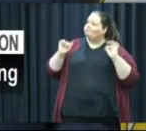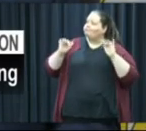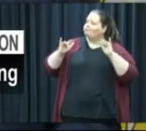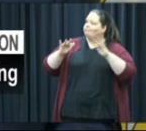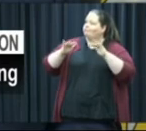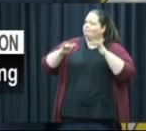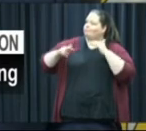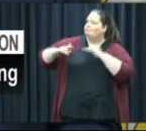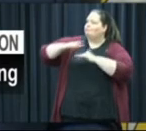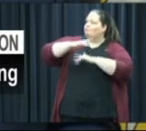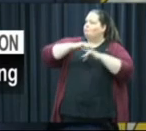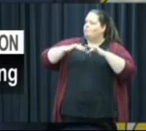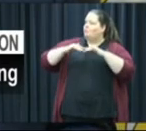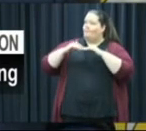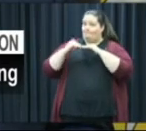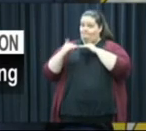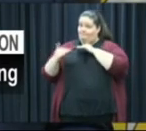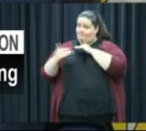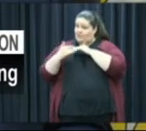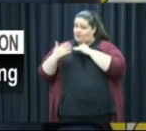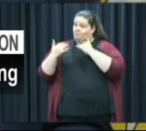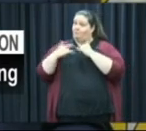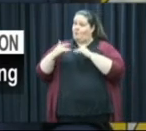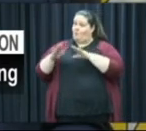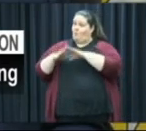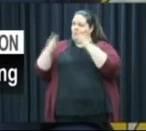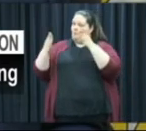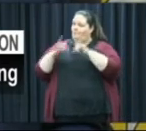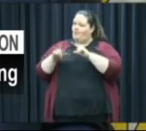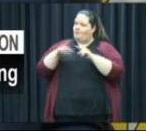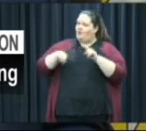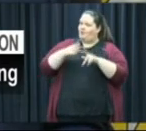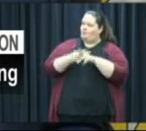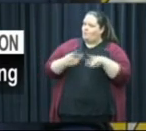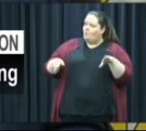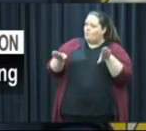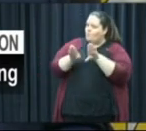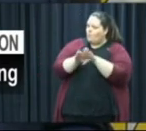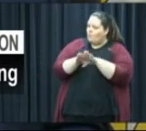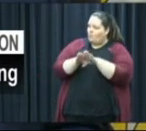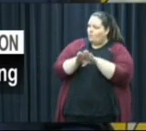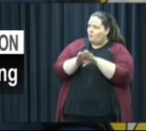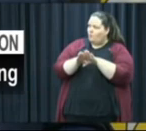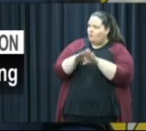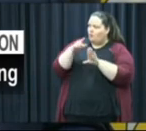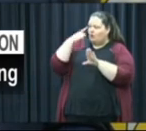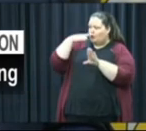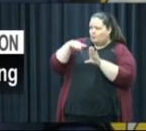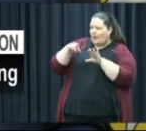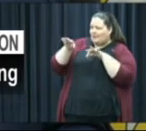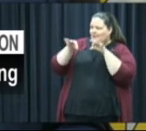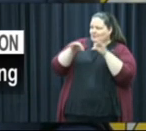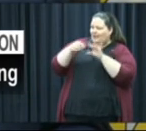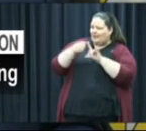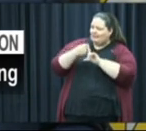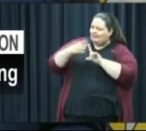some confusion about what is and isn't open. Can you clarify if you were just speaking about provincial parks and